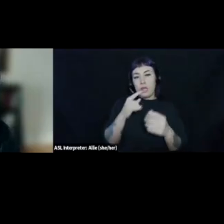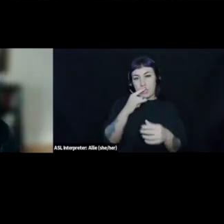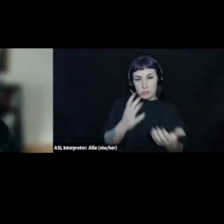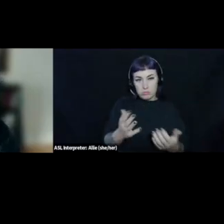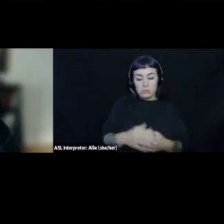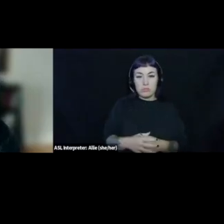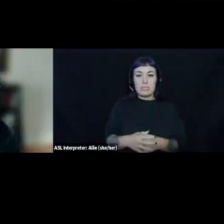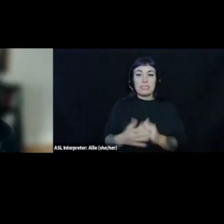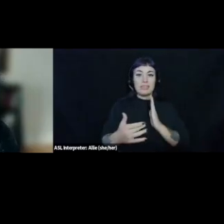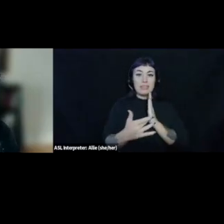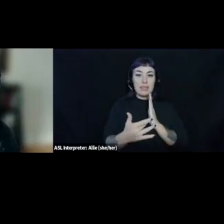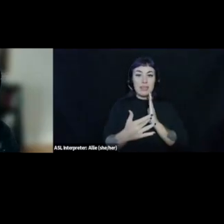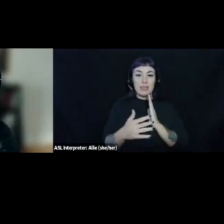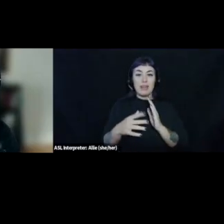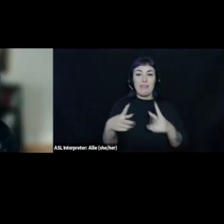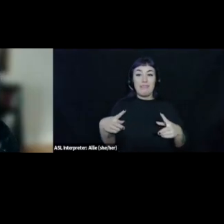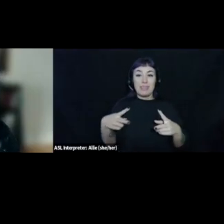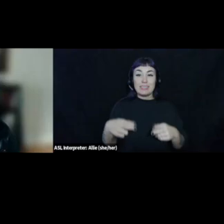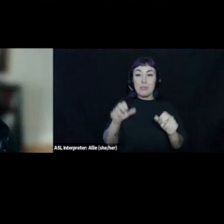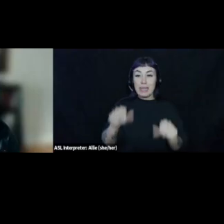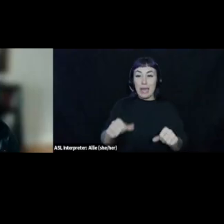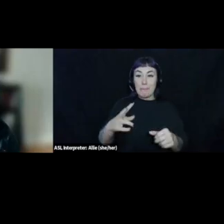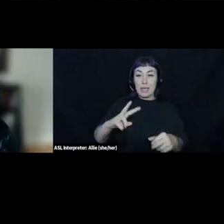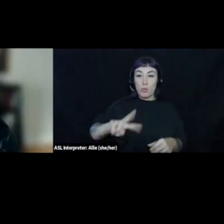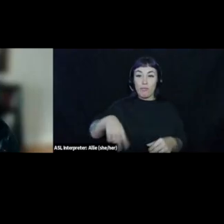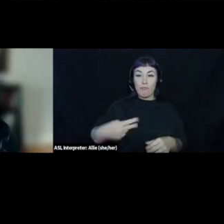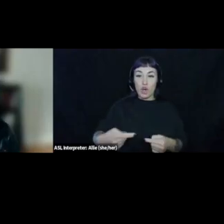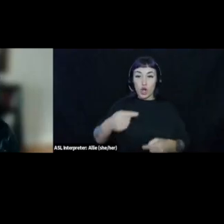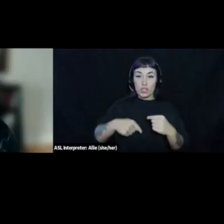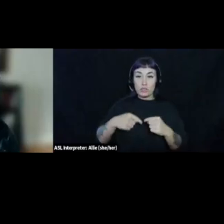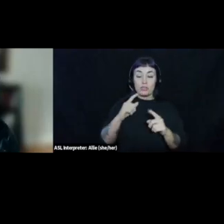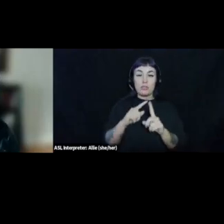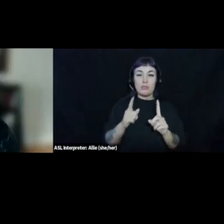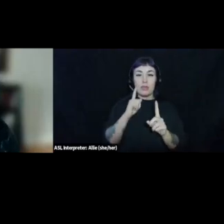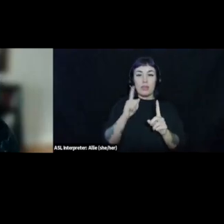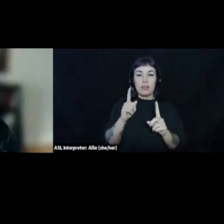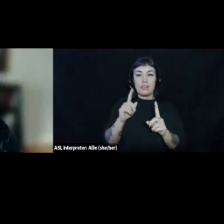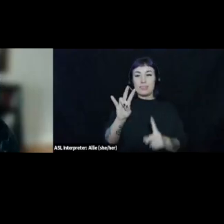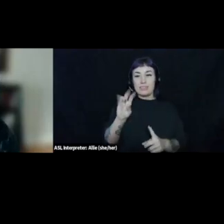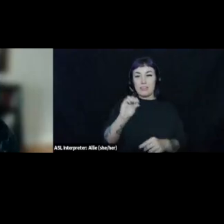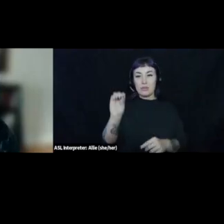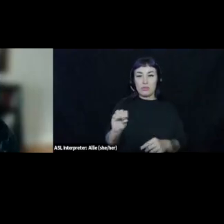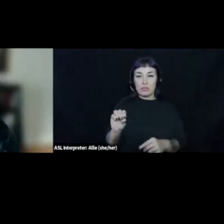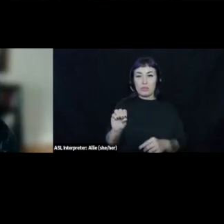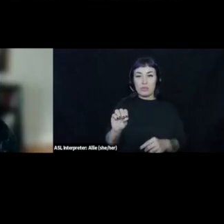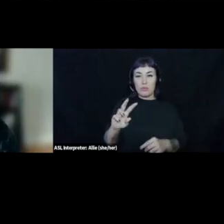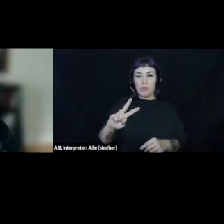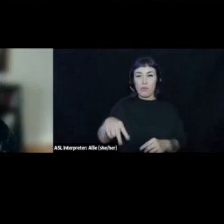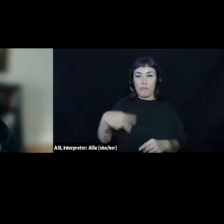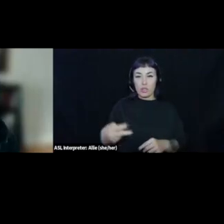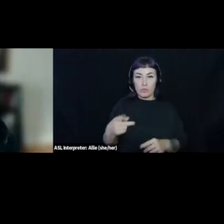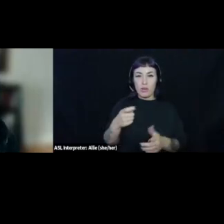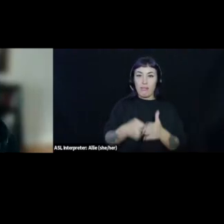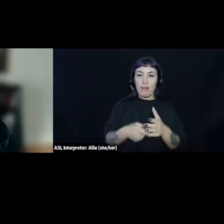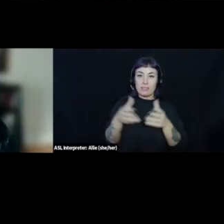kids. Technically, vasectomies can be reversible, but it's about 70% reversible and it